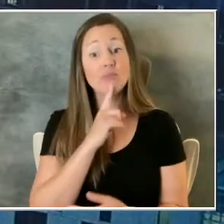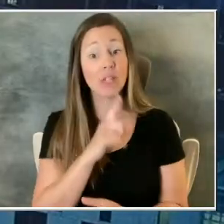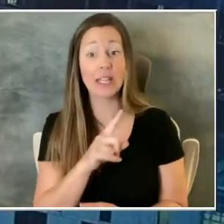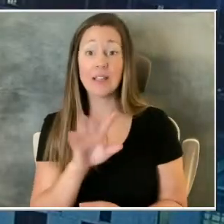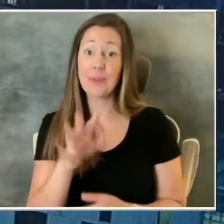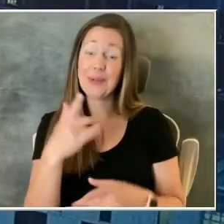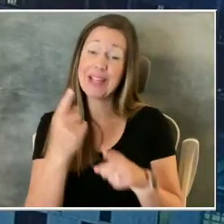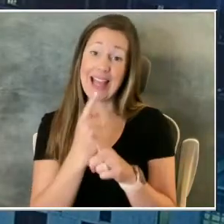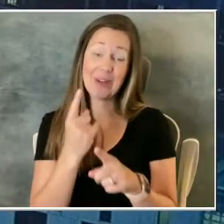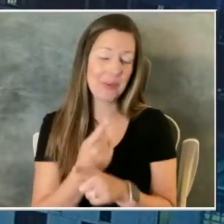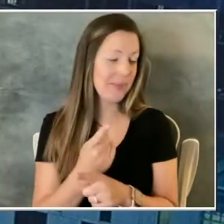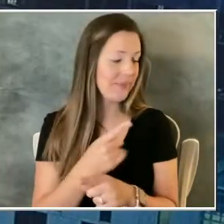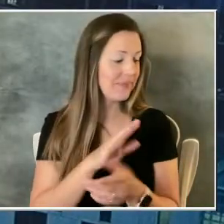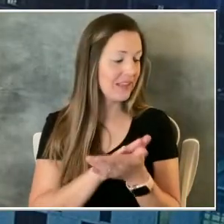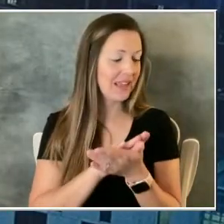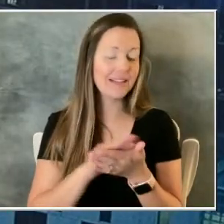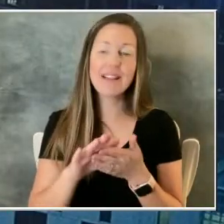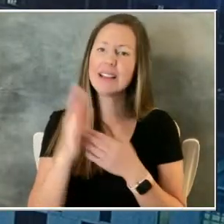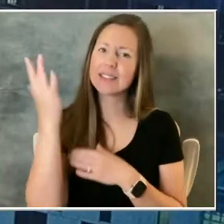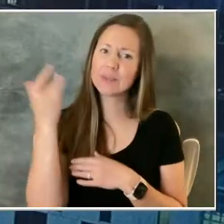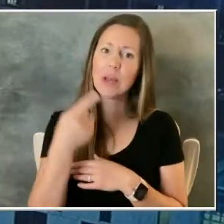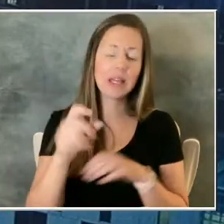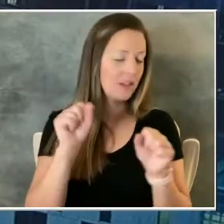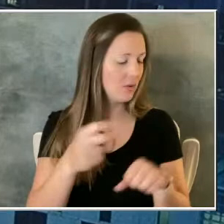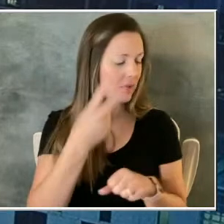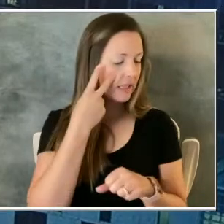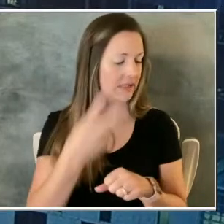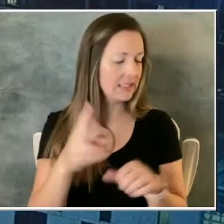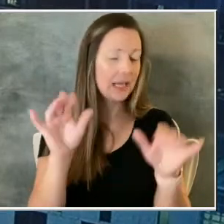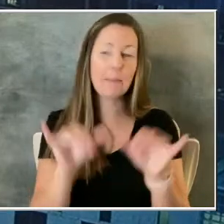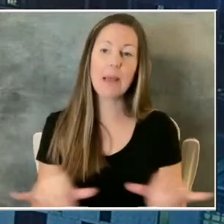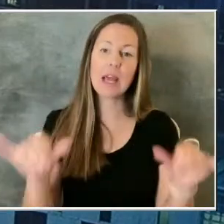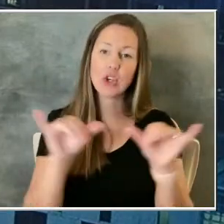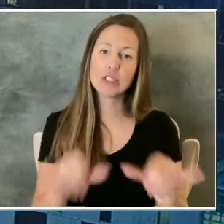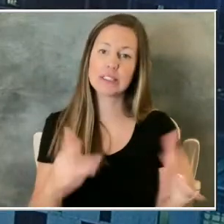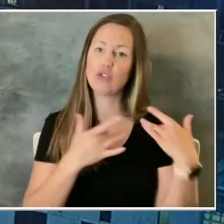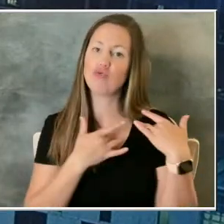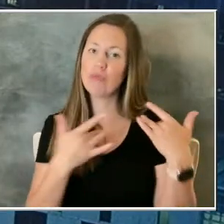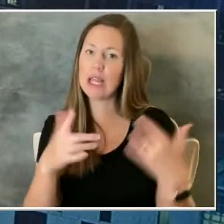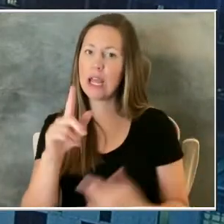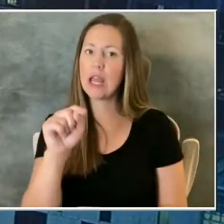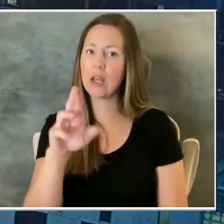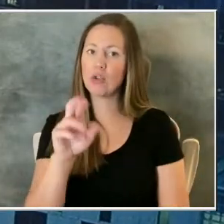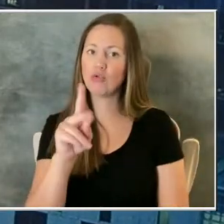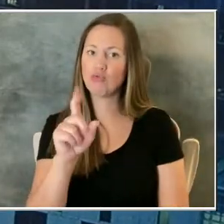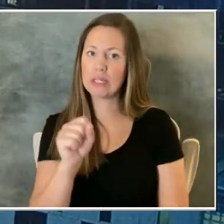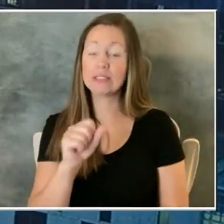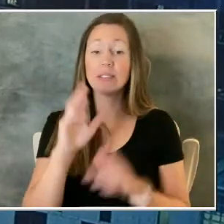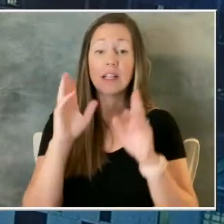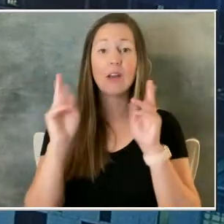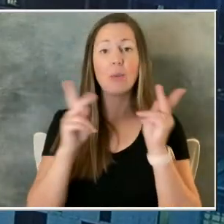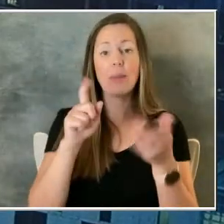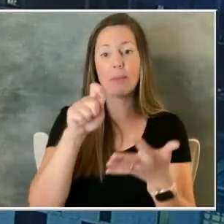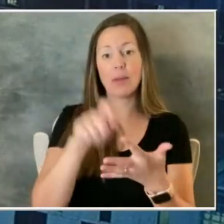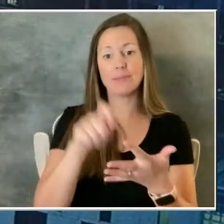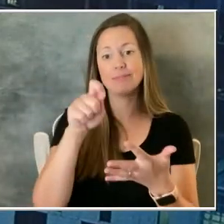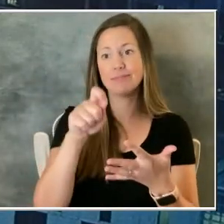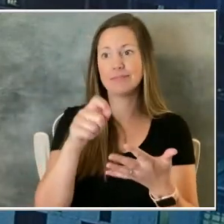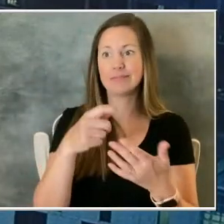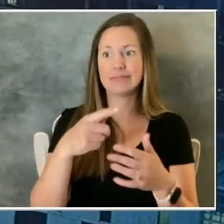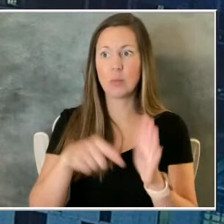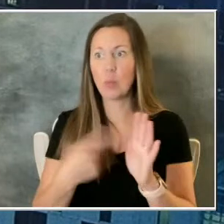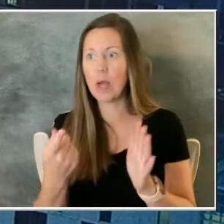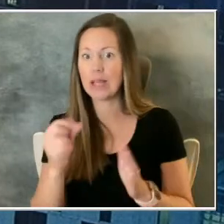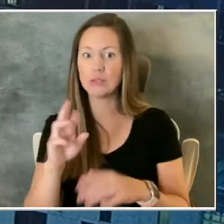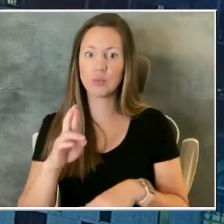these devices is you can see patterns and trends. You know, when people stick their finger once to 4 times daily, that's just one